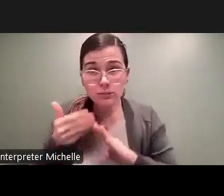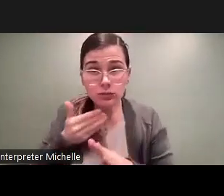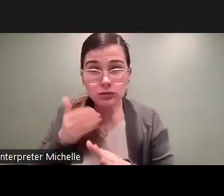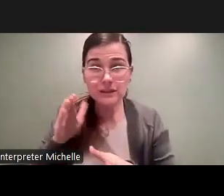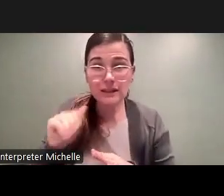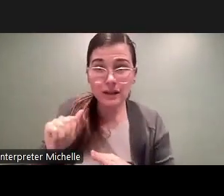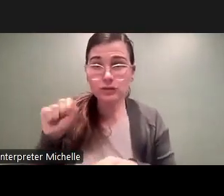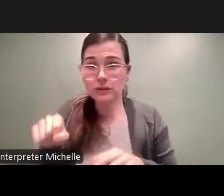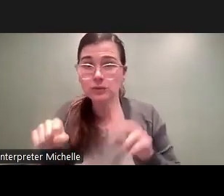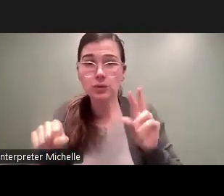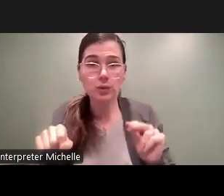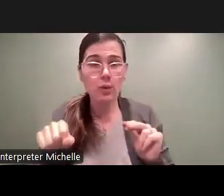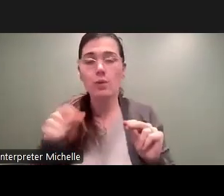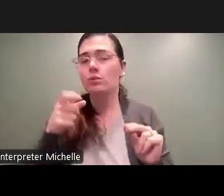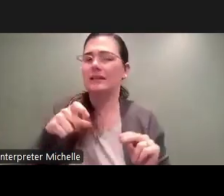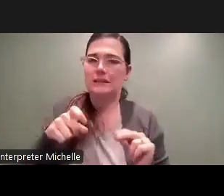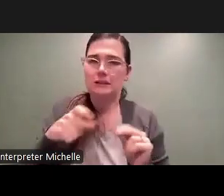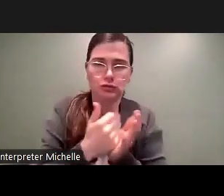So